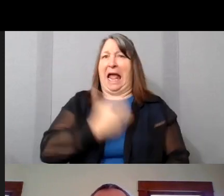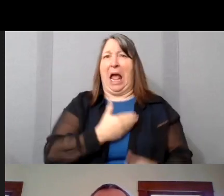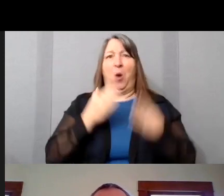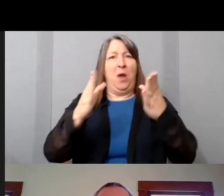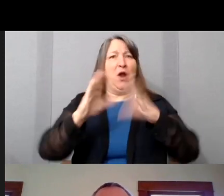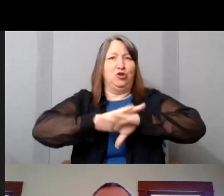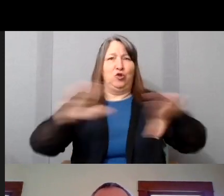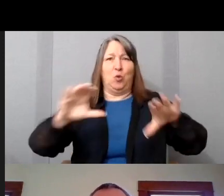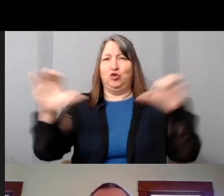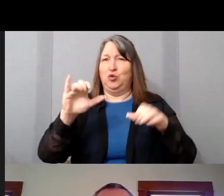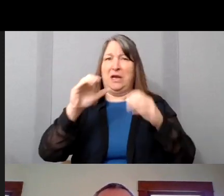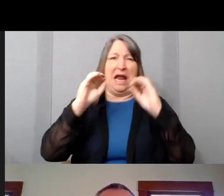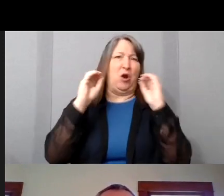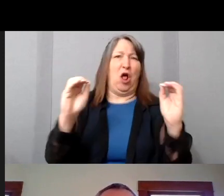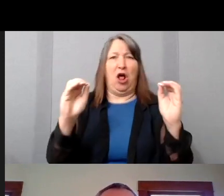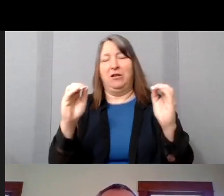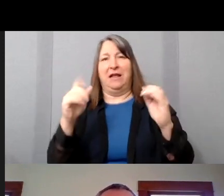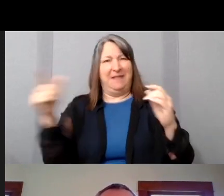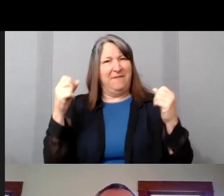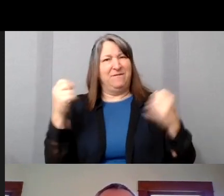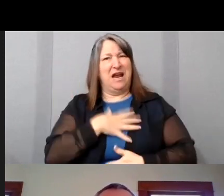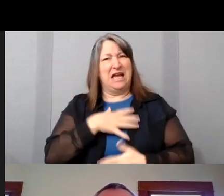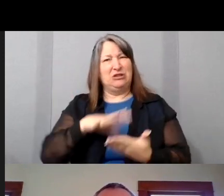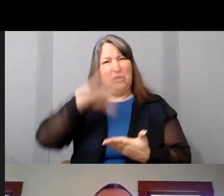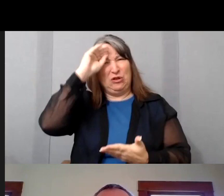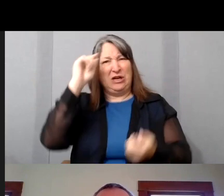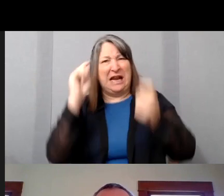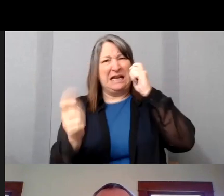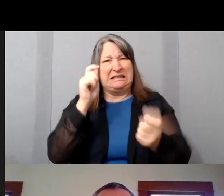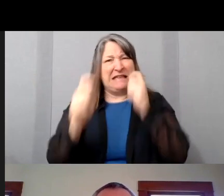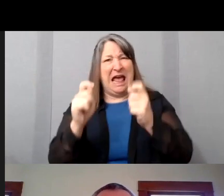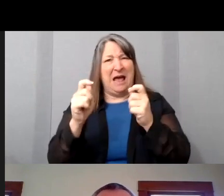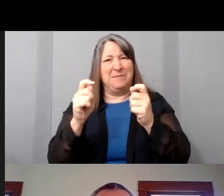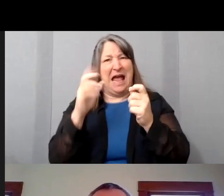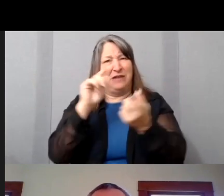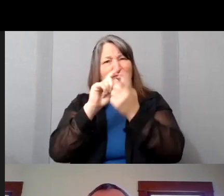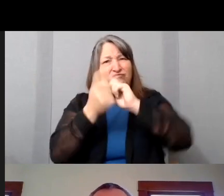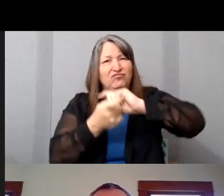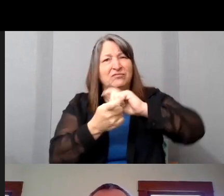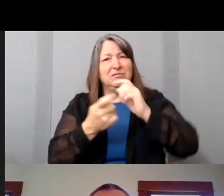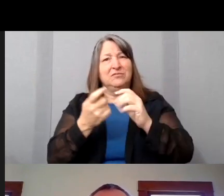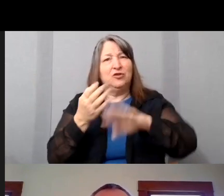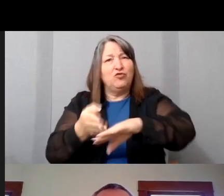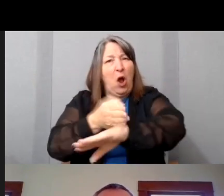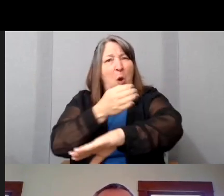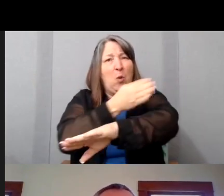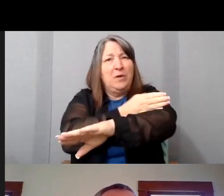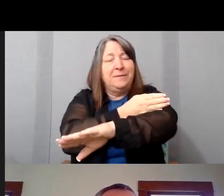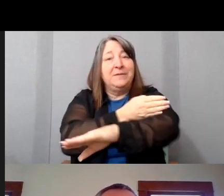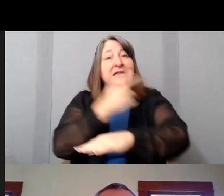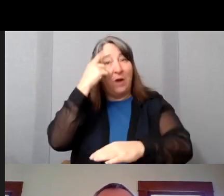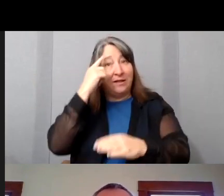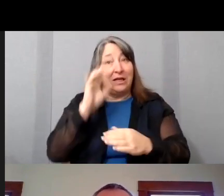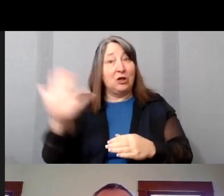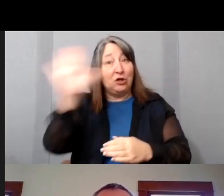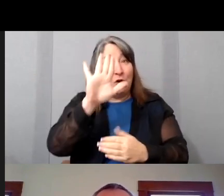and are afraid to learn and adapt and grow. And I certainly think the community of practice approach you all are taking tells me that